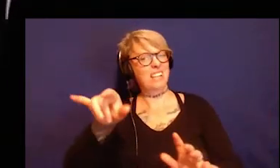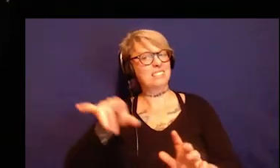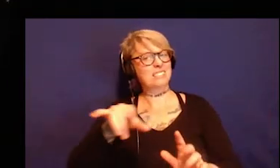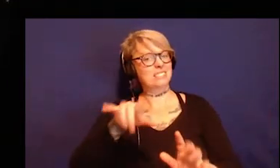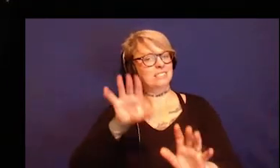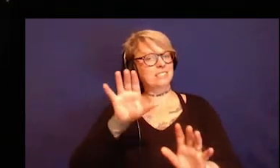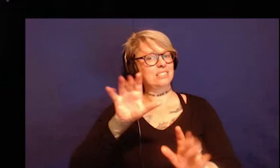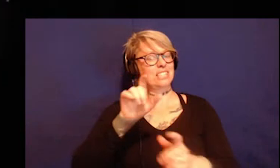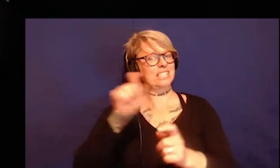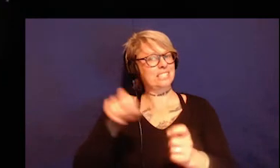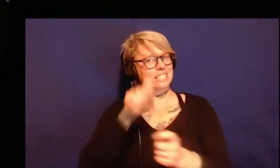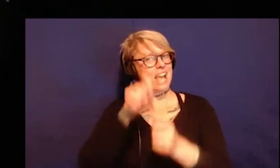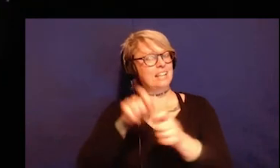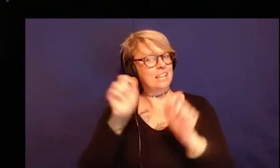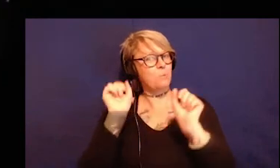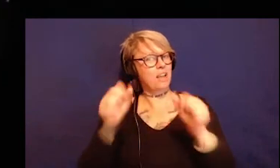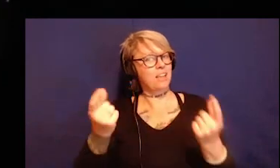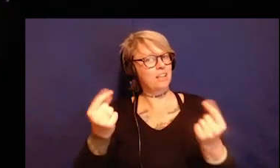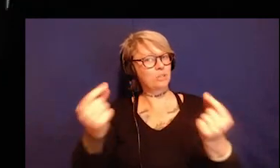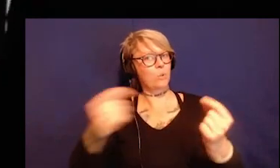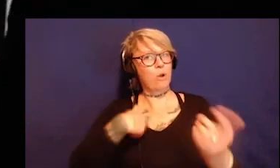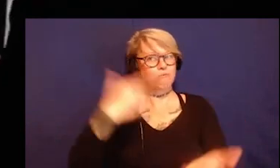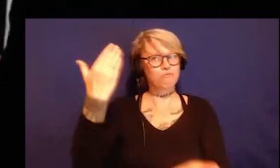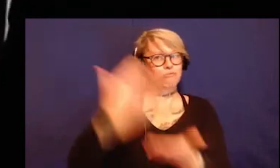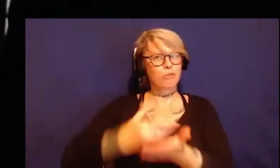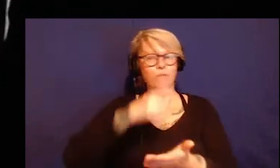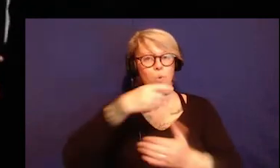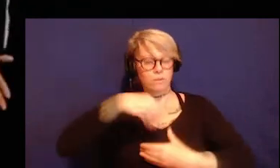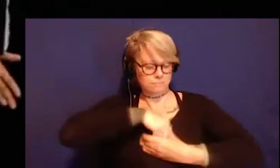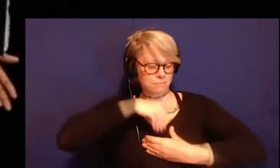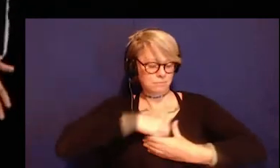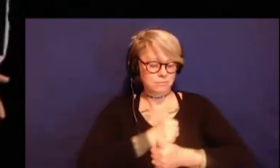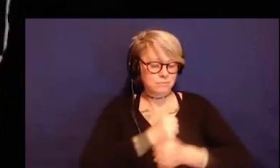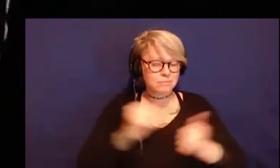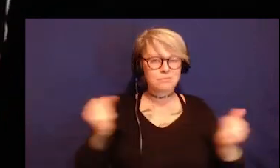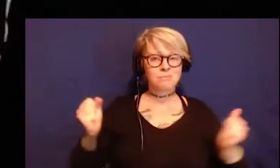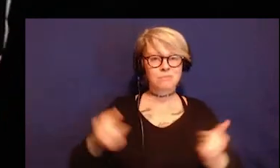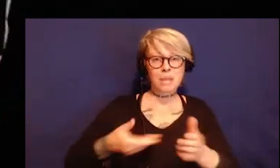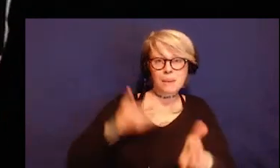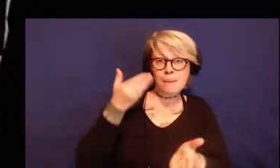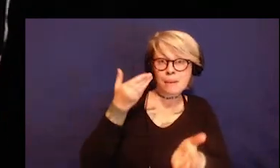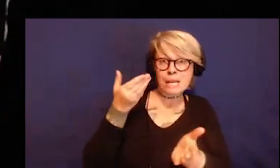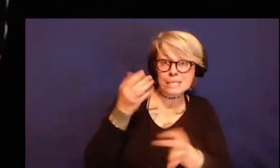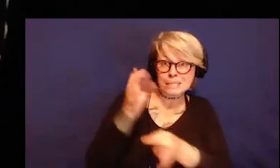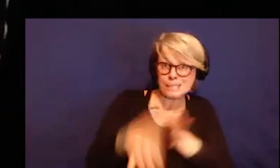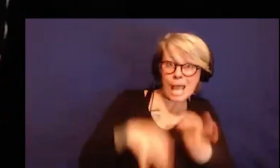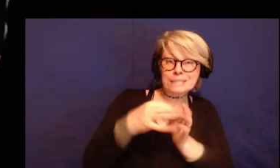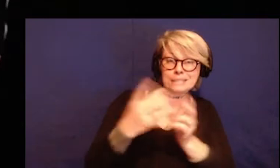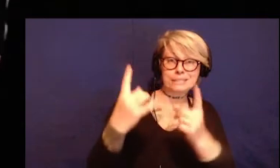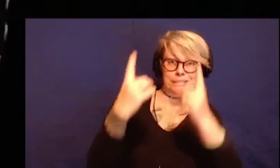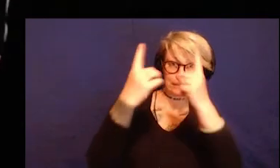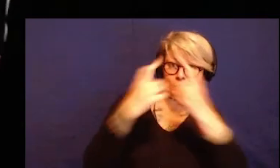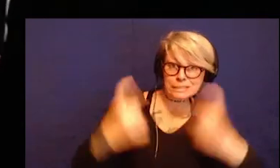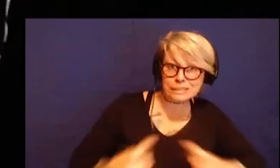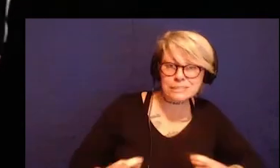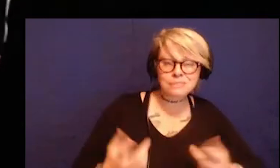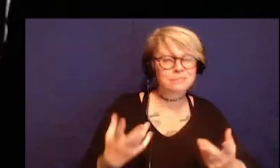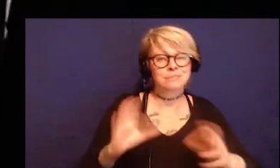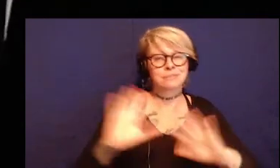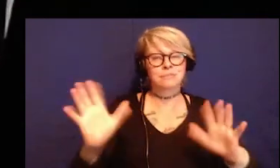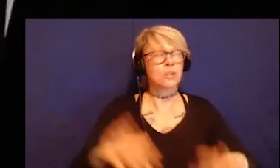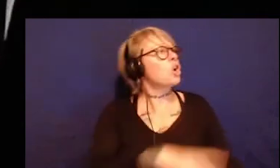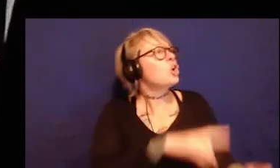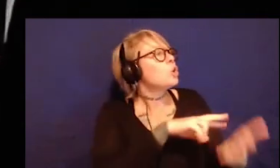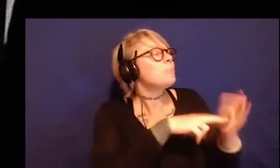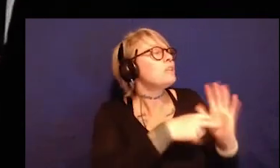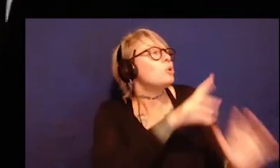works. I don't need to prove anything to anyone. You act like I have to pass some kind of test. I mean, no. But sort of. It's